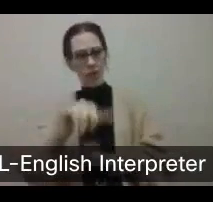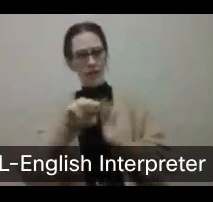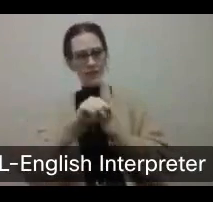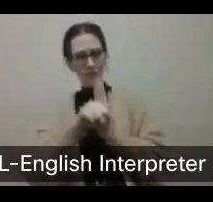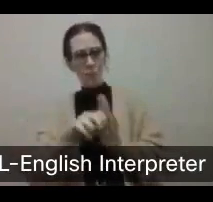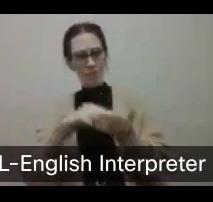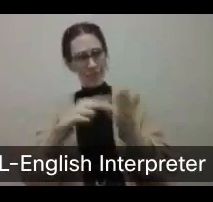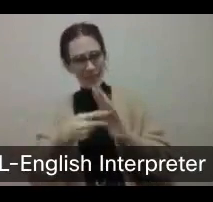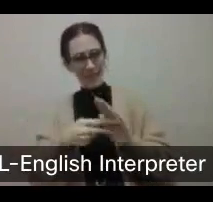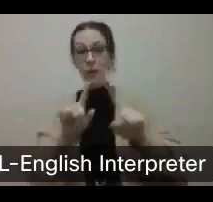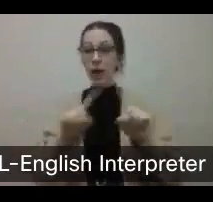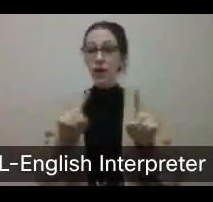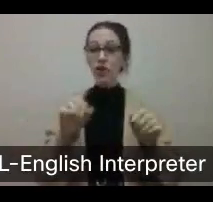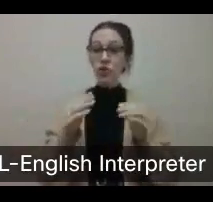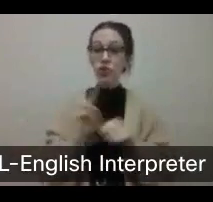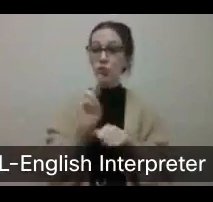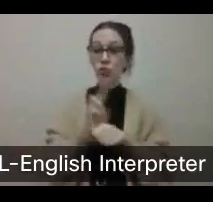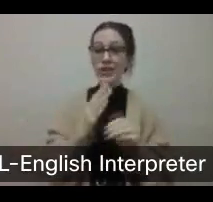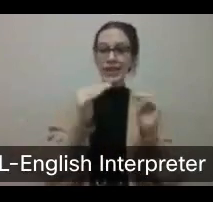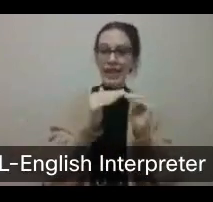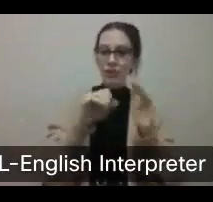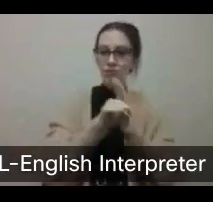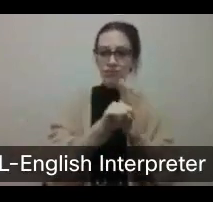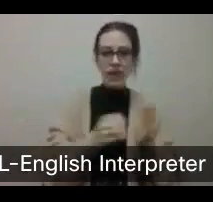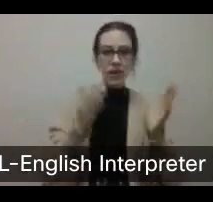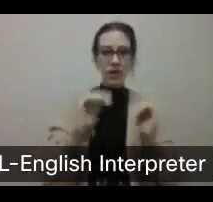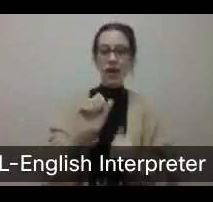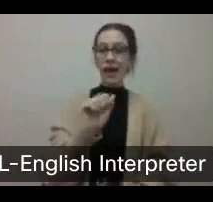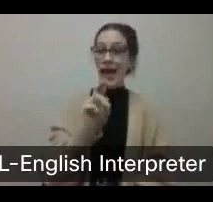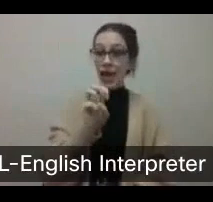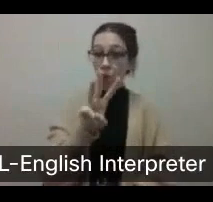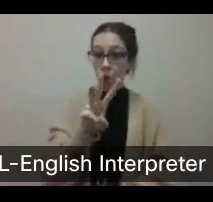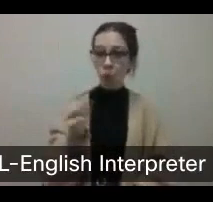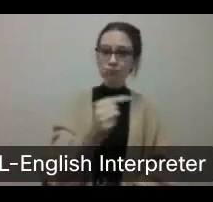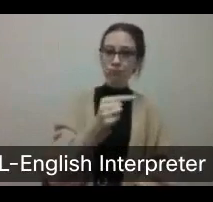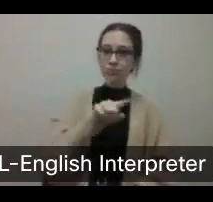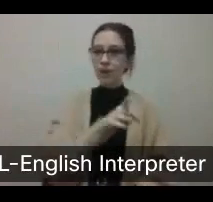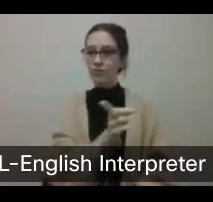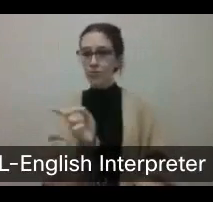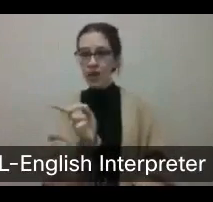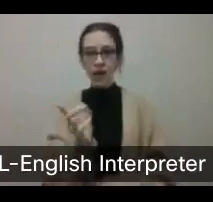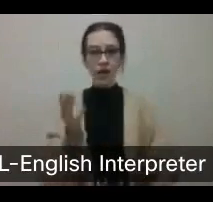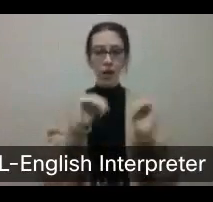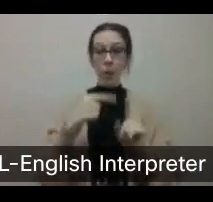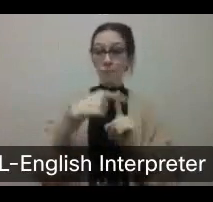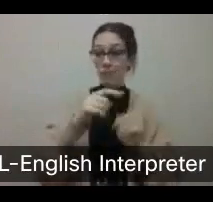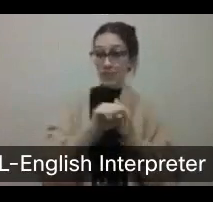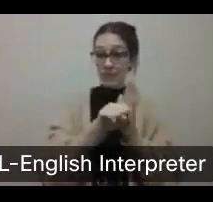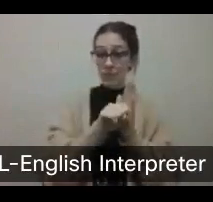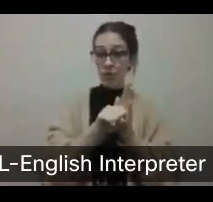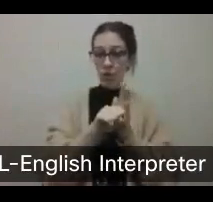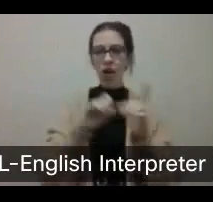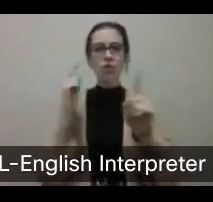plus sign, or whatever makes sense to you. What the idea here is minimize the amount of words you are using